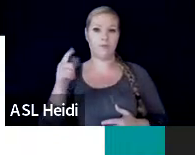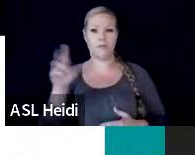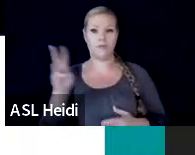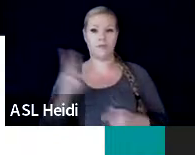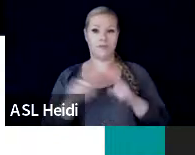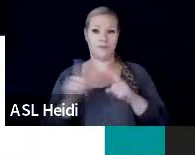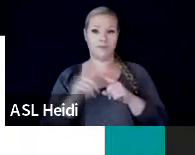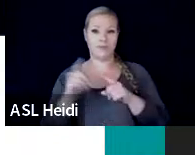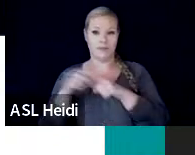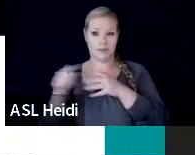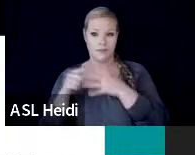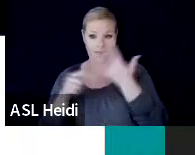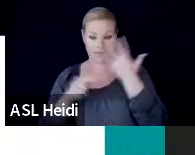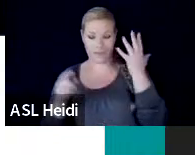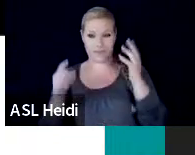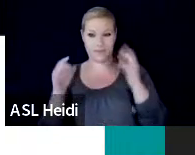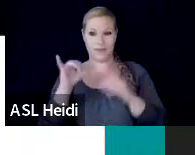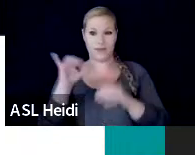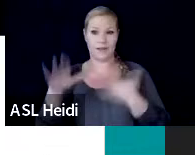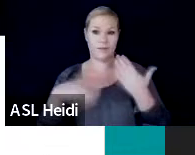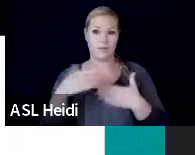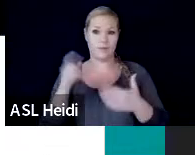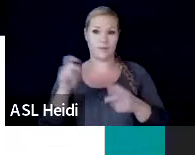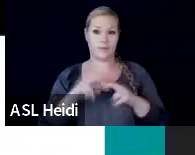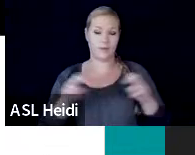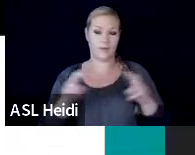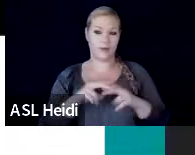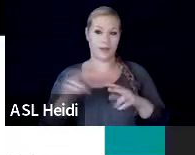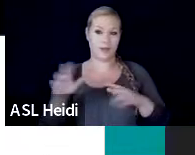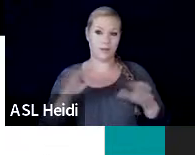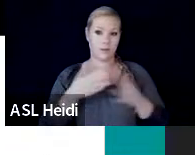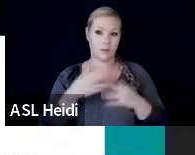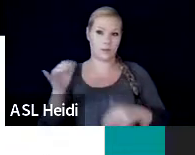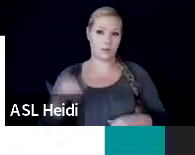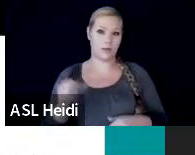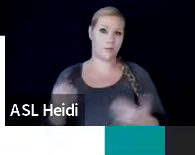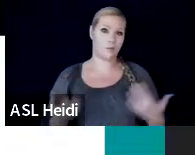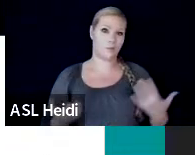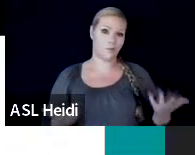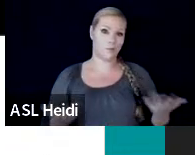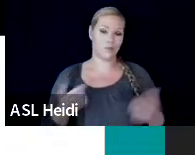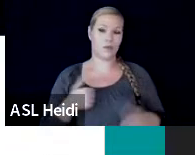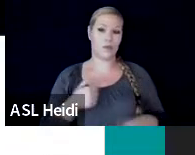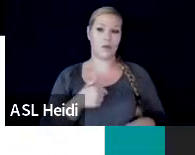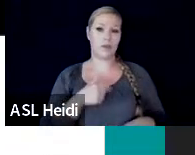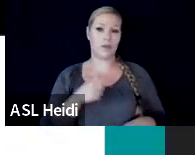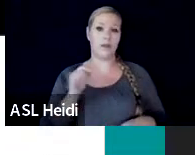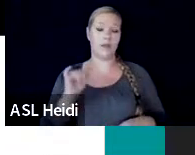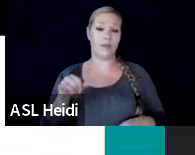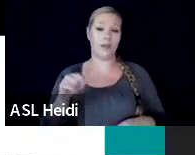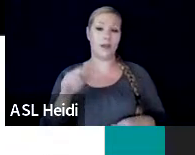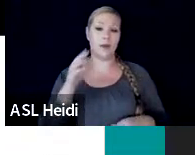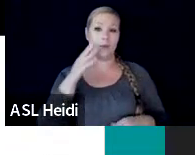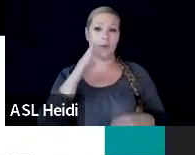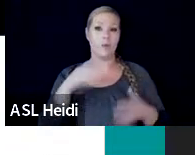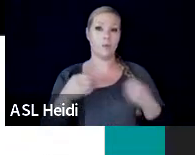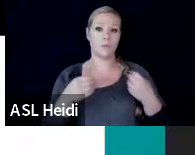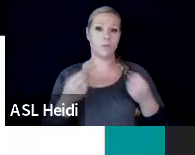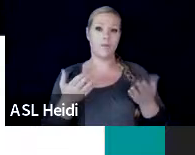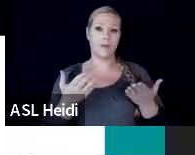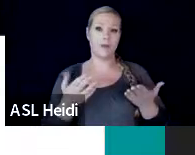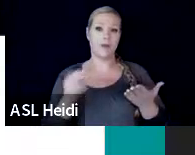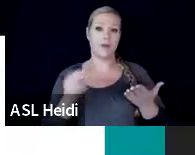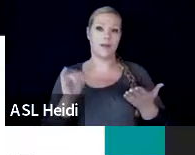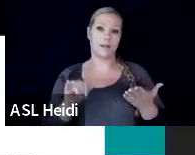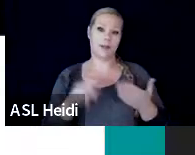that we have to analyze to walk through that. So it does provide, again, that kind of range of what are